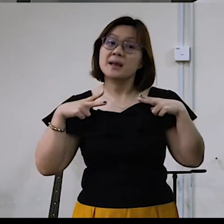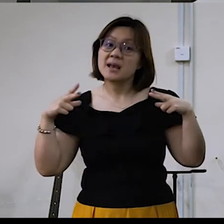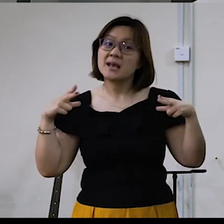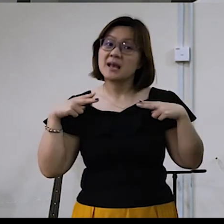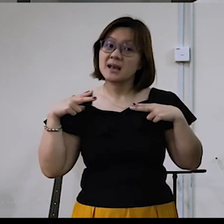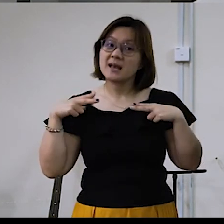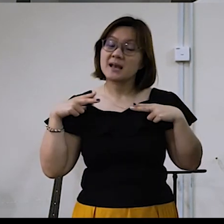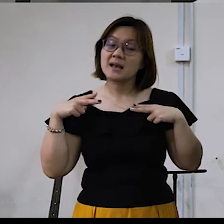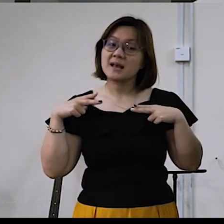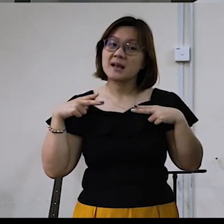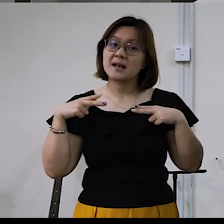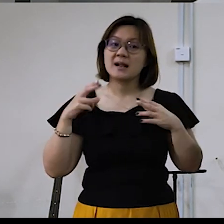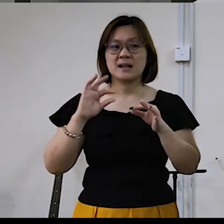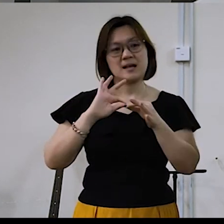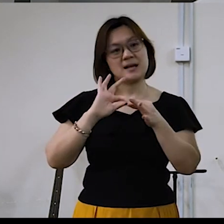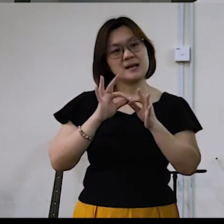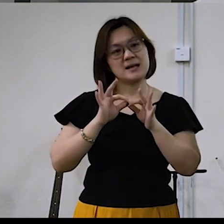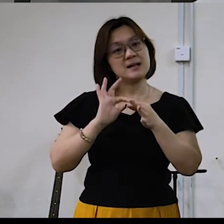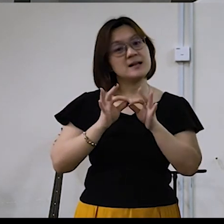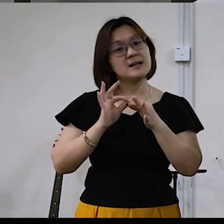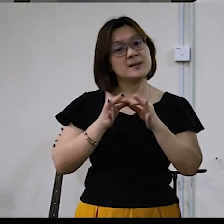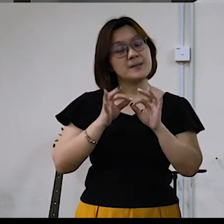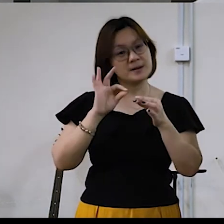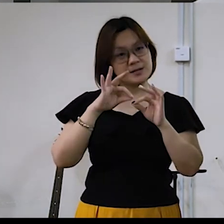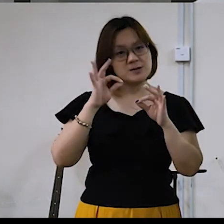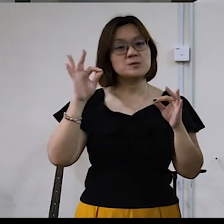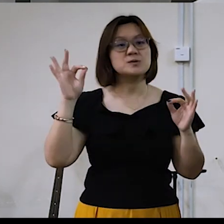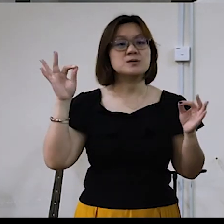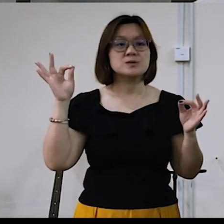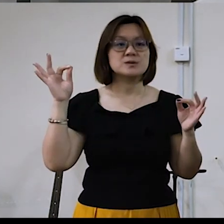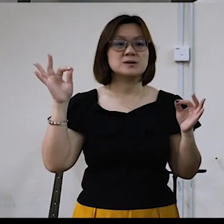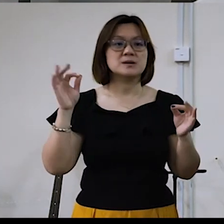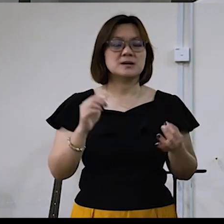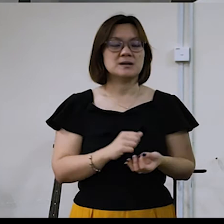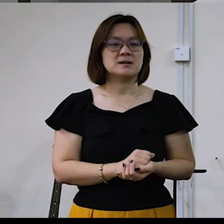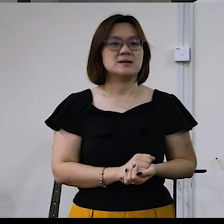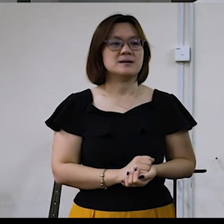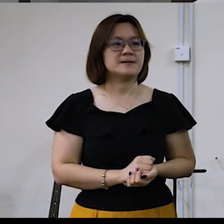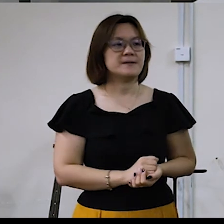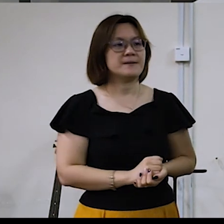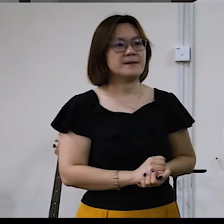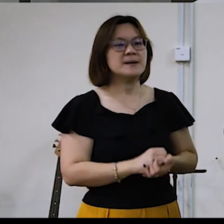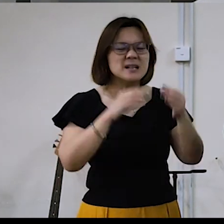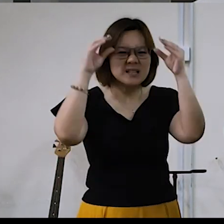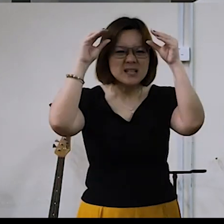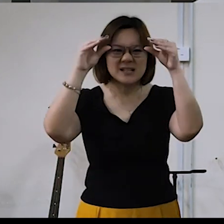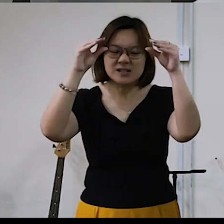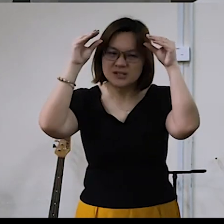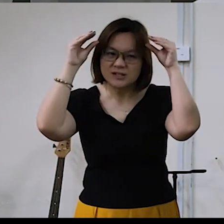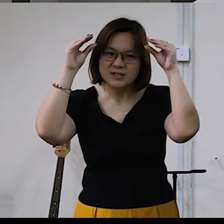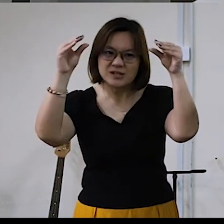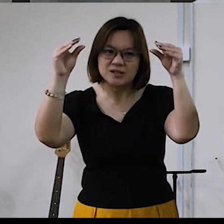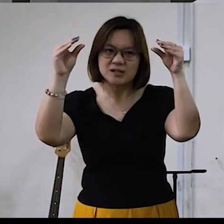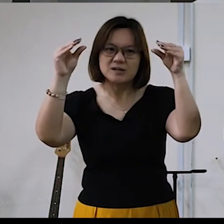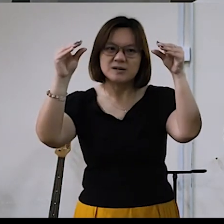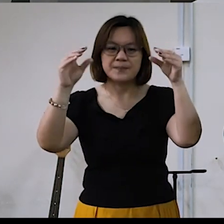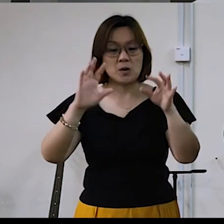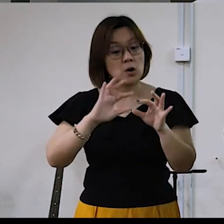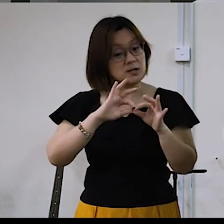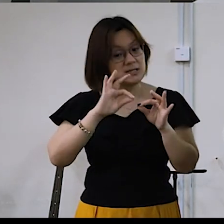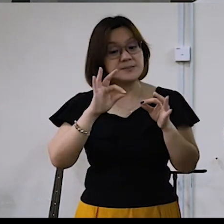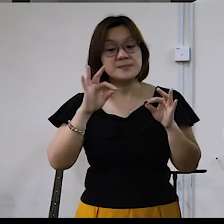cannot enjoy this spiritual gift that God wants to give us that we can use for the body of Christ. Who can say